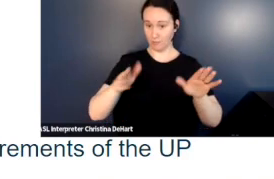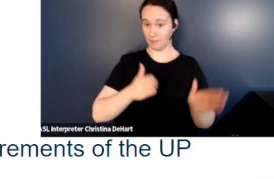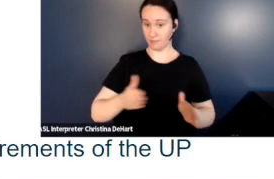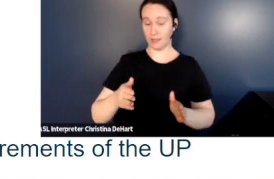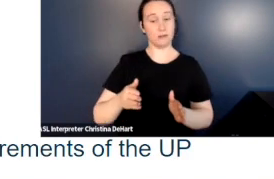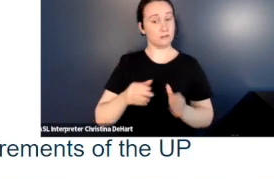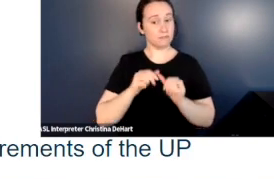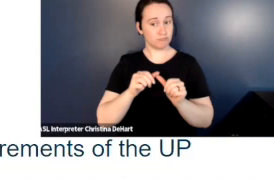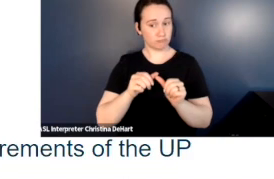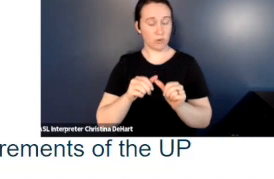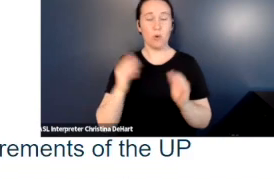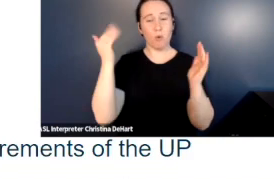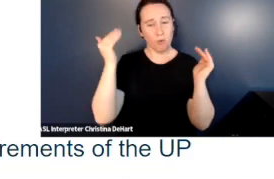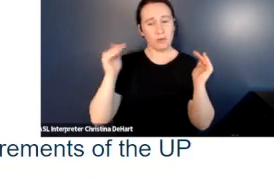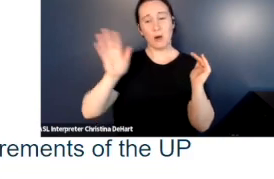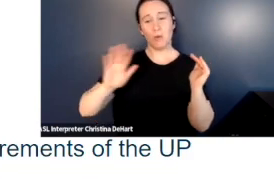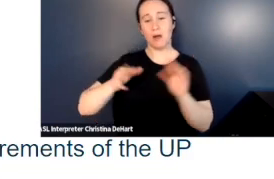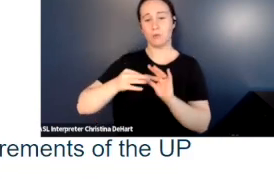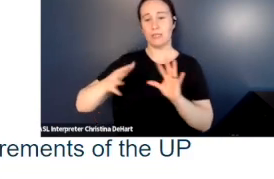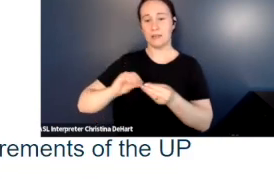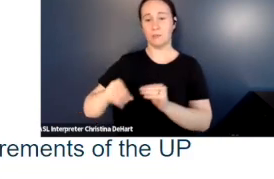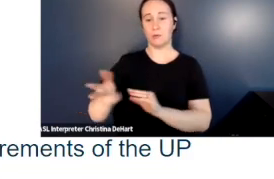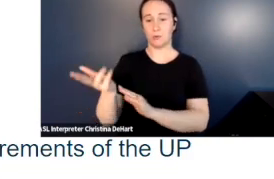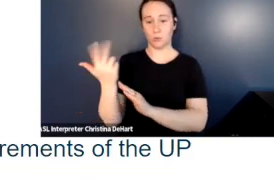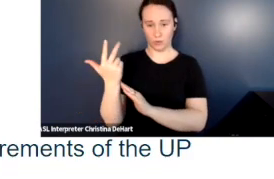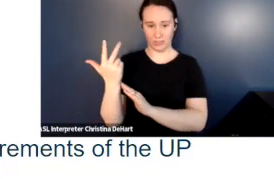Hopefully around release 3 is when we'll begin to